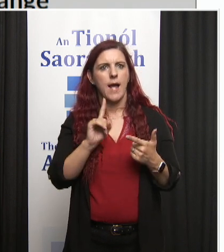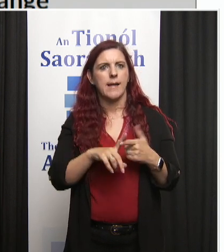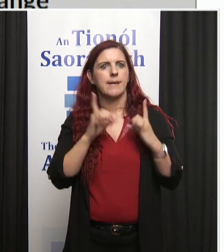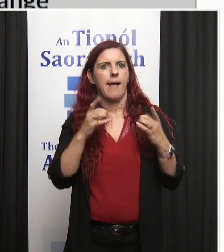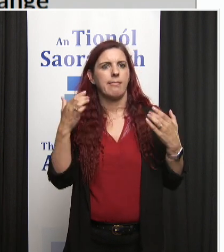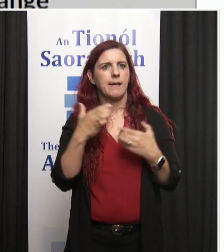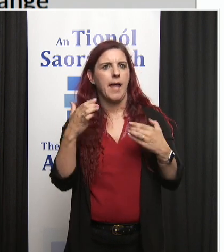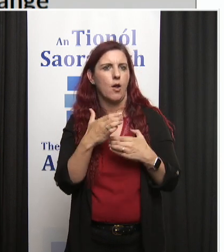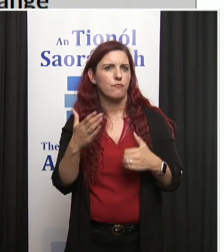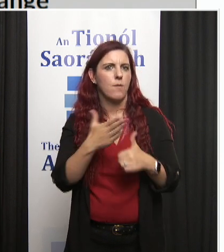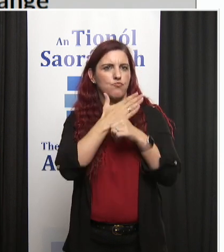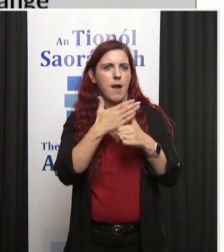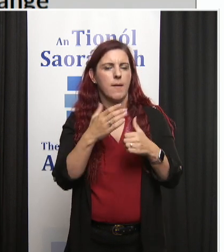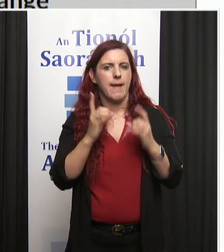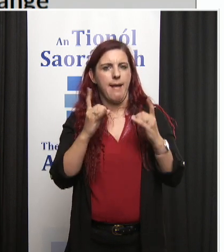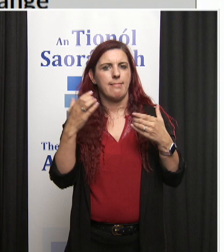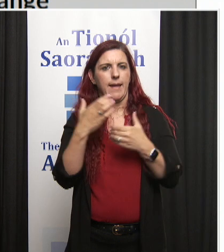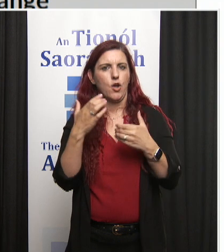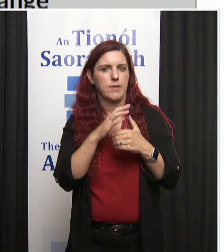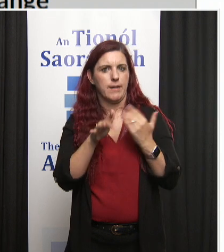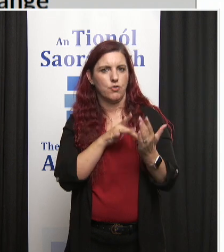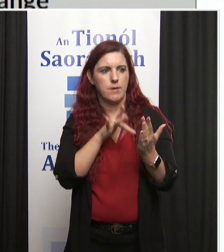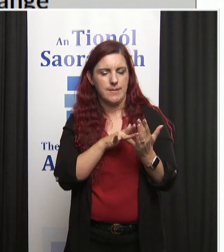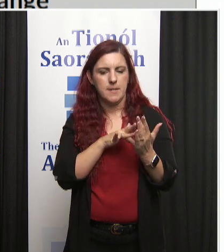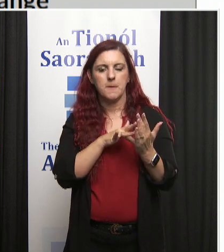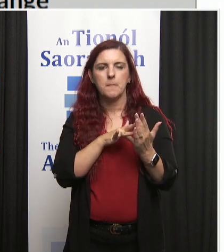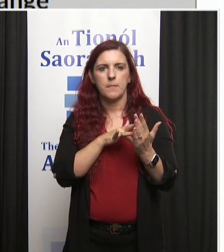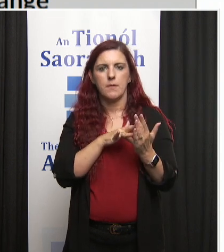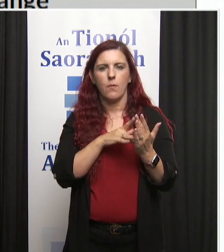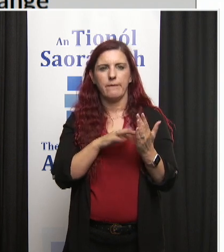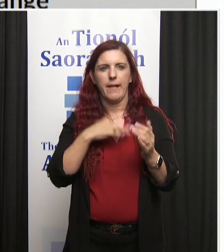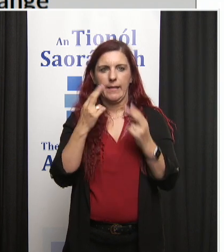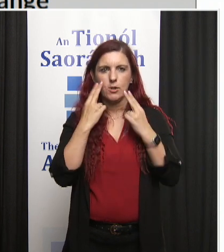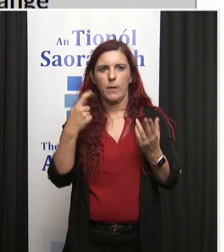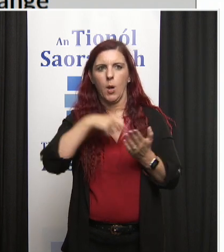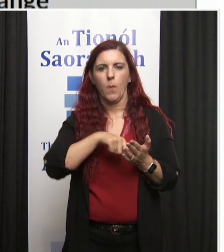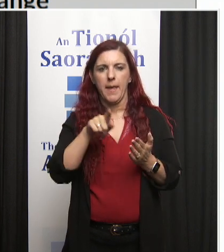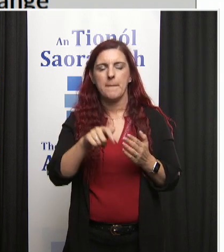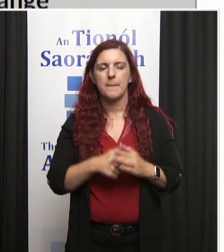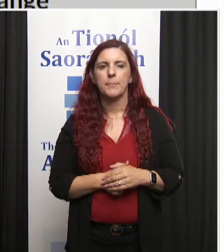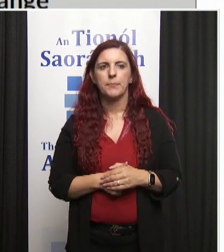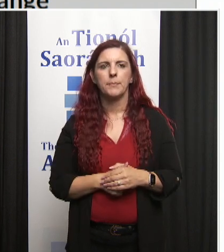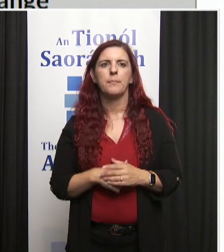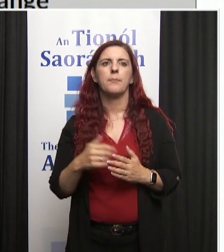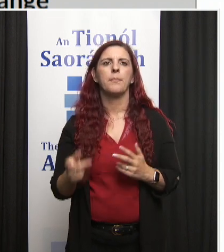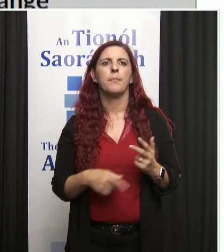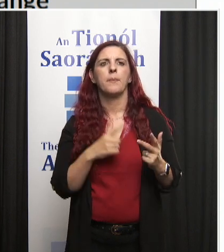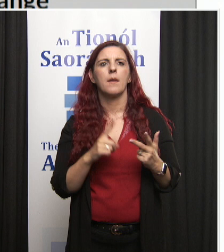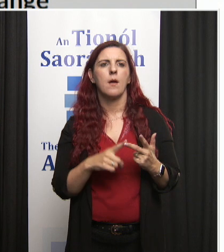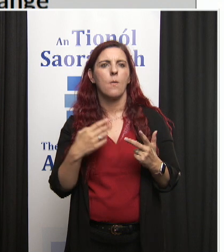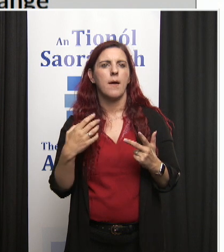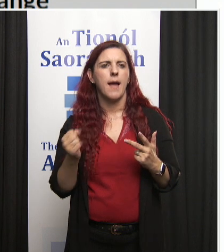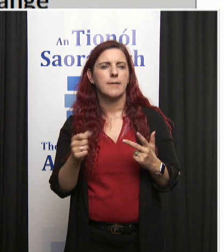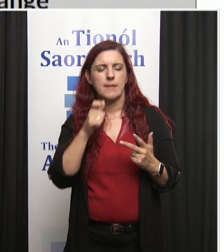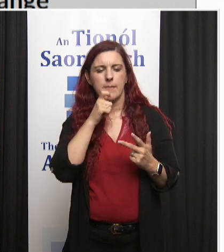healthcare, including primary healthcare centres, that it's very important to include. We had mixed feelings